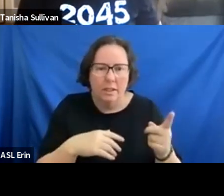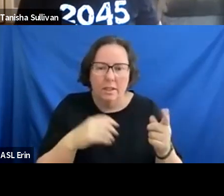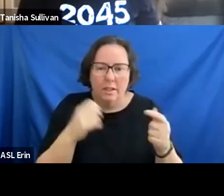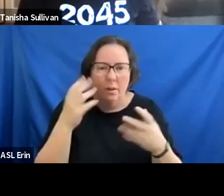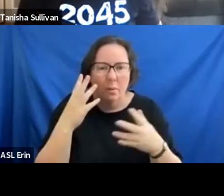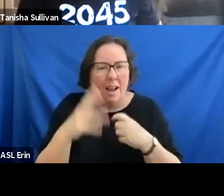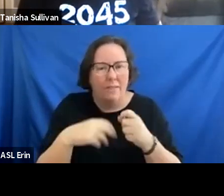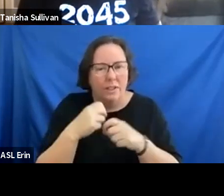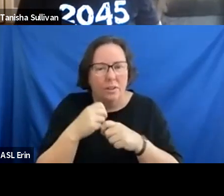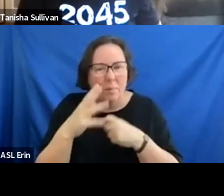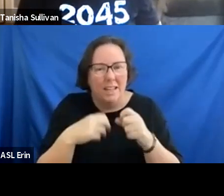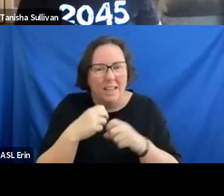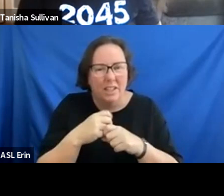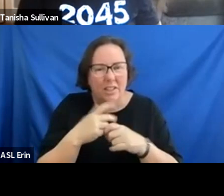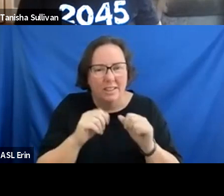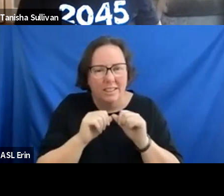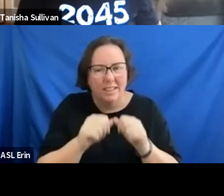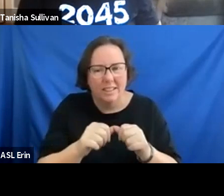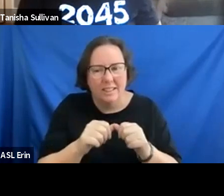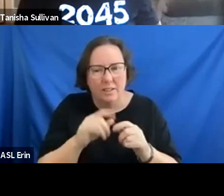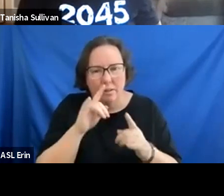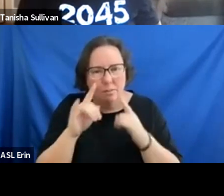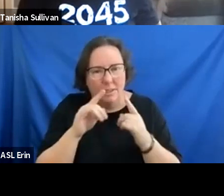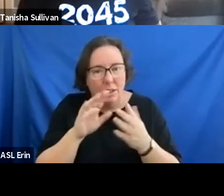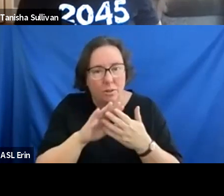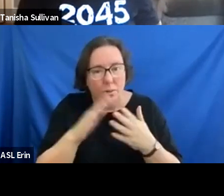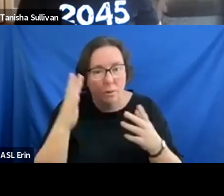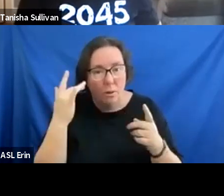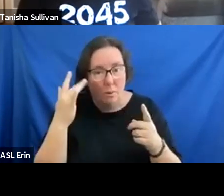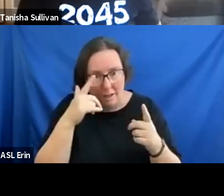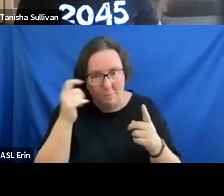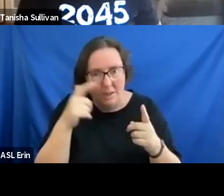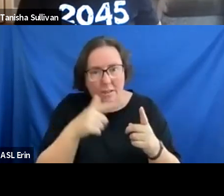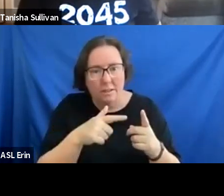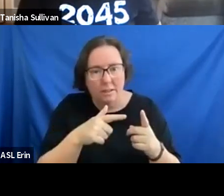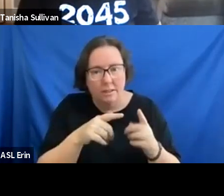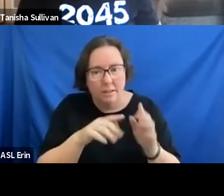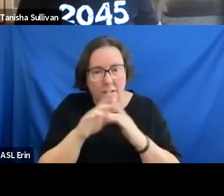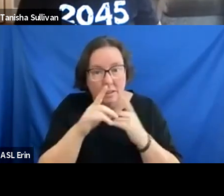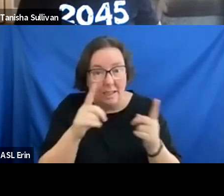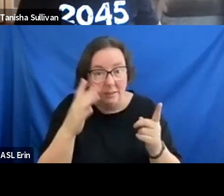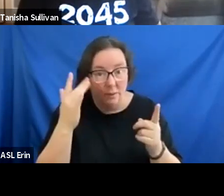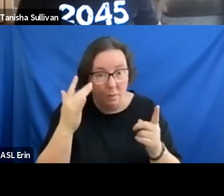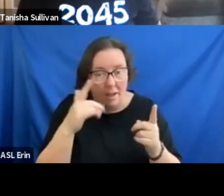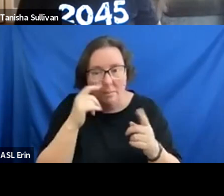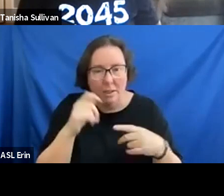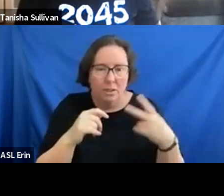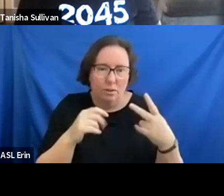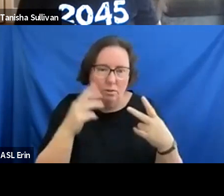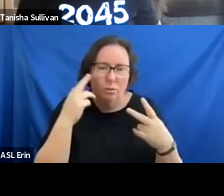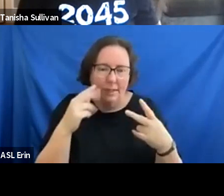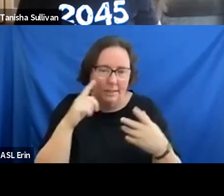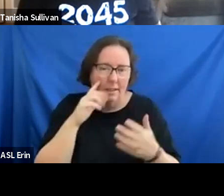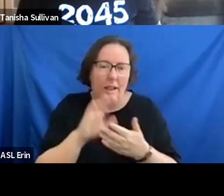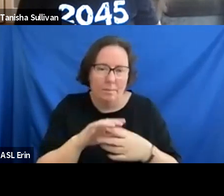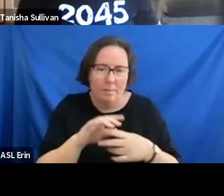it continue to be prestigious public school? Because and it's so successful, I believe two factors are